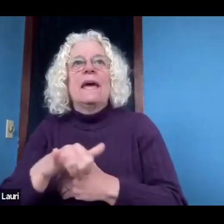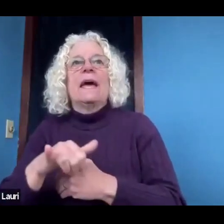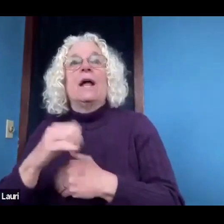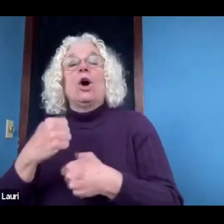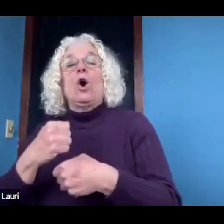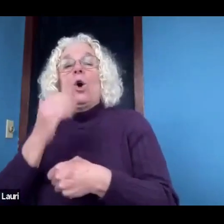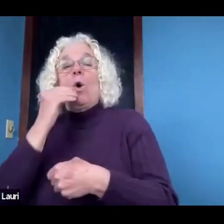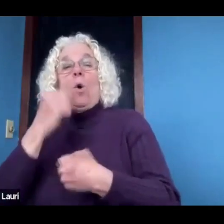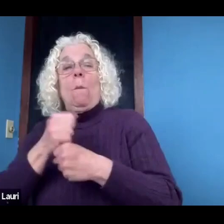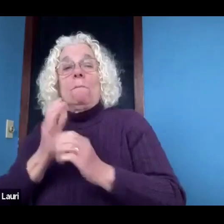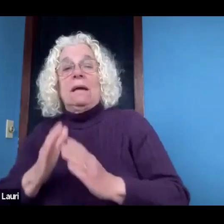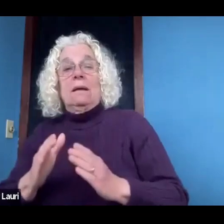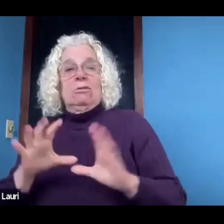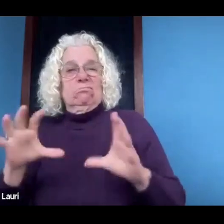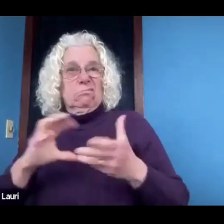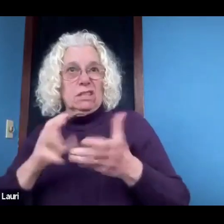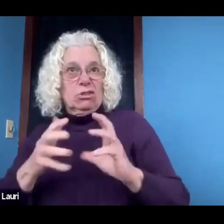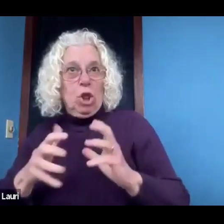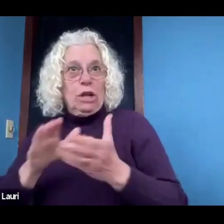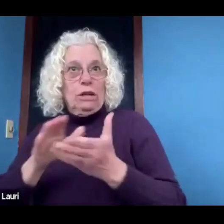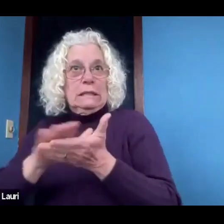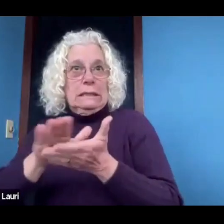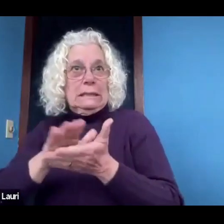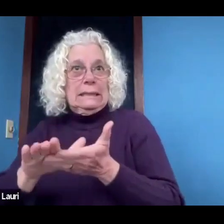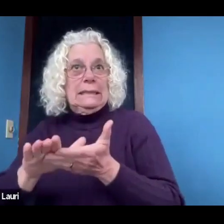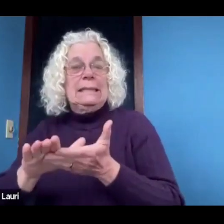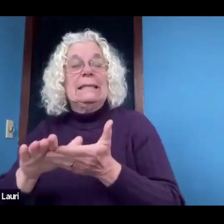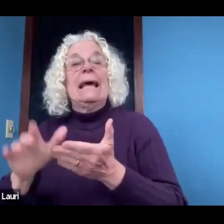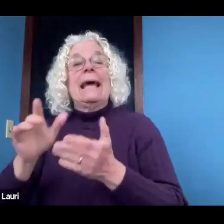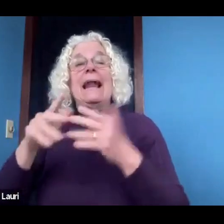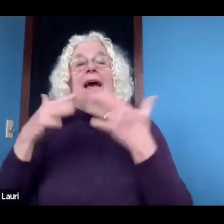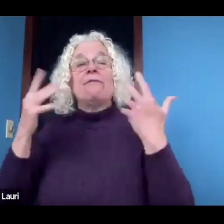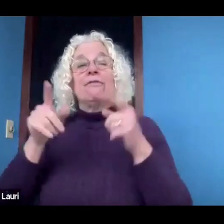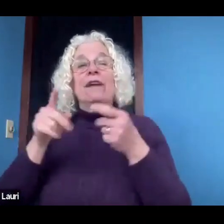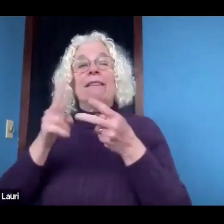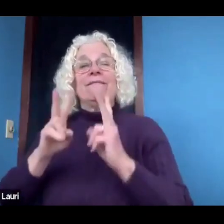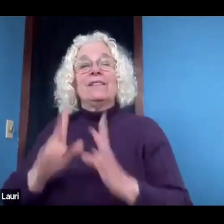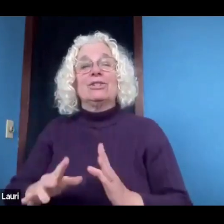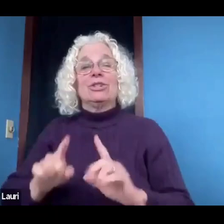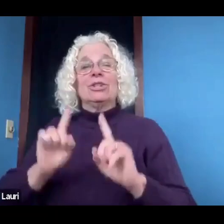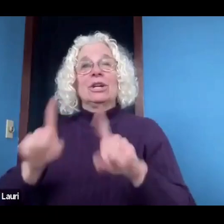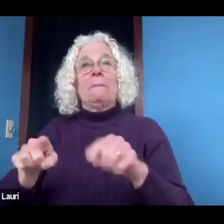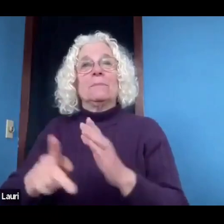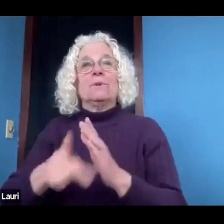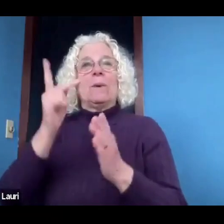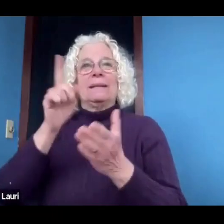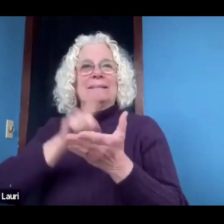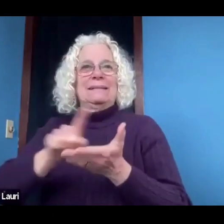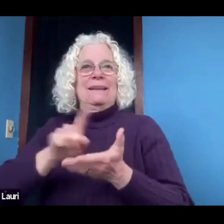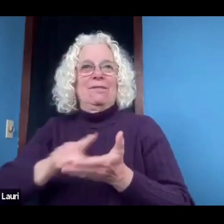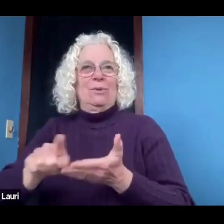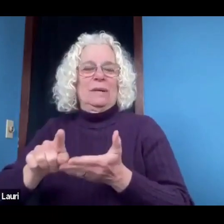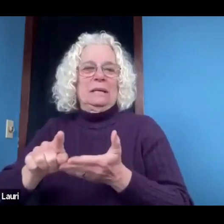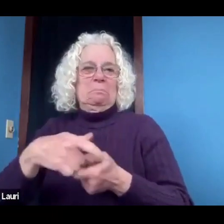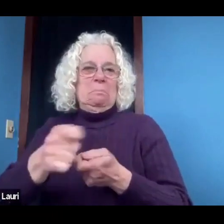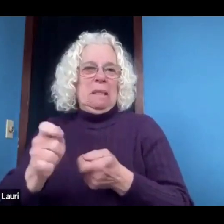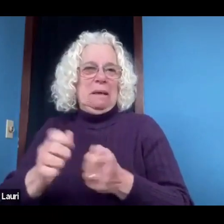which help him with laundry and light cleaning. And he also gets a friendly visitor who stops by twice a week to visit and to play cards.